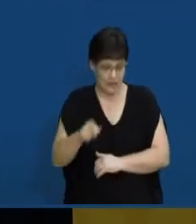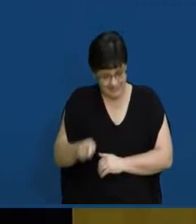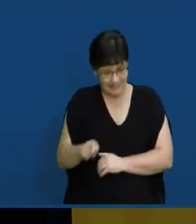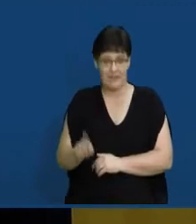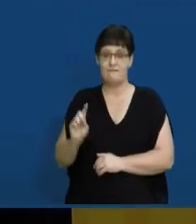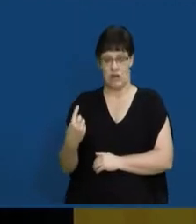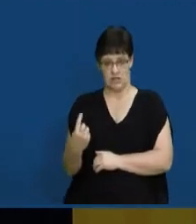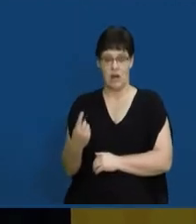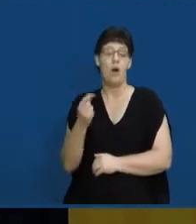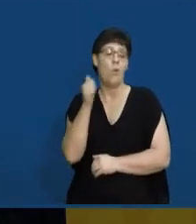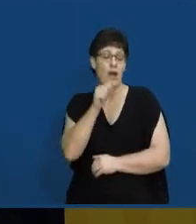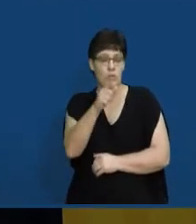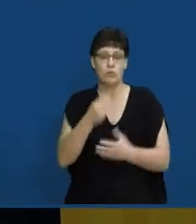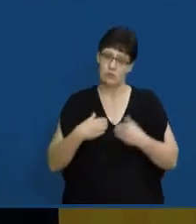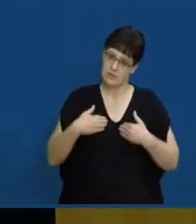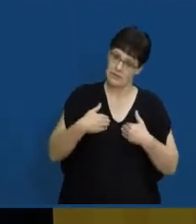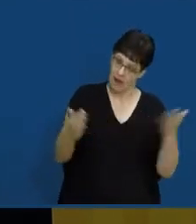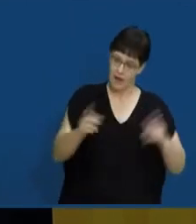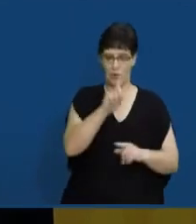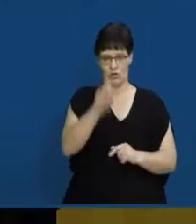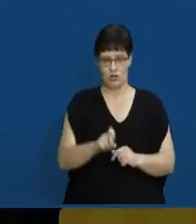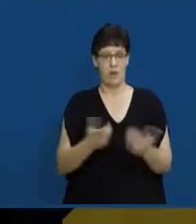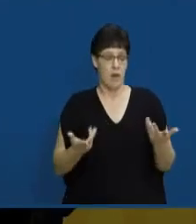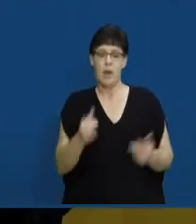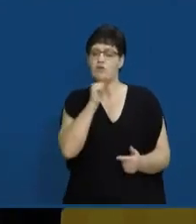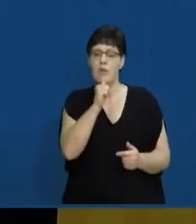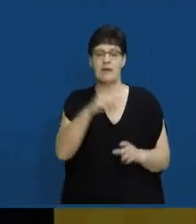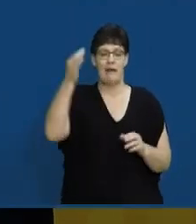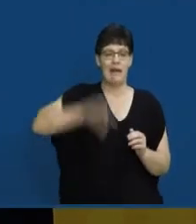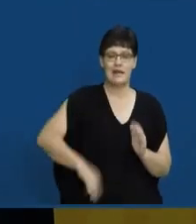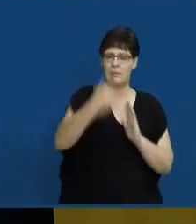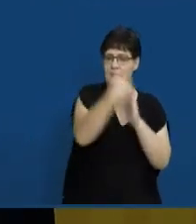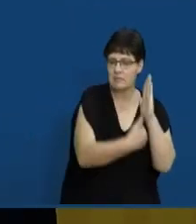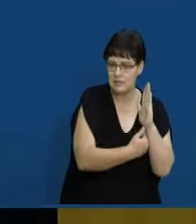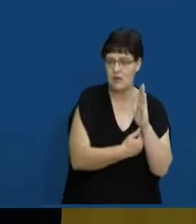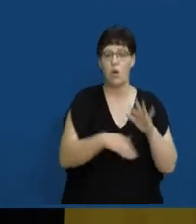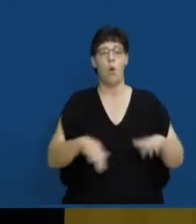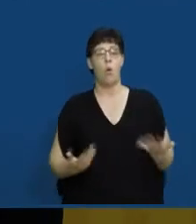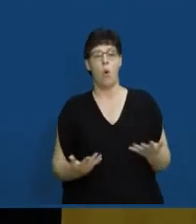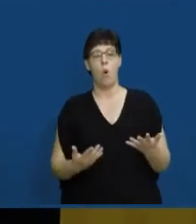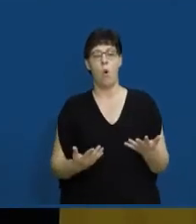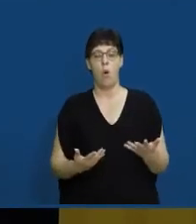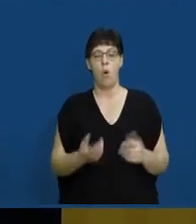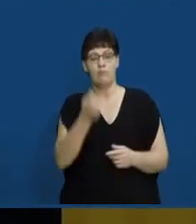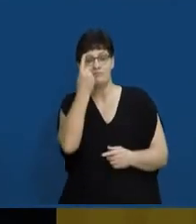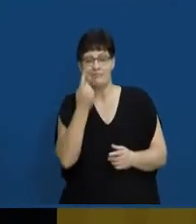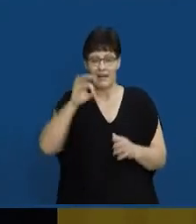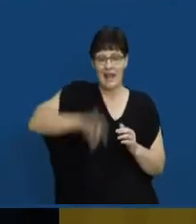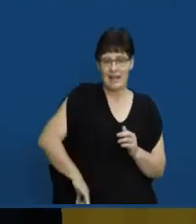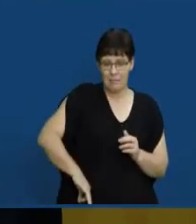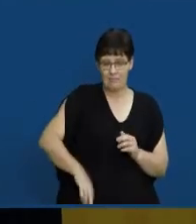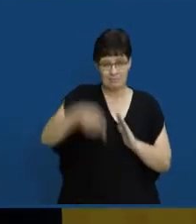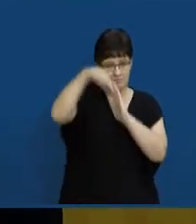you are dealing with, starting with a question, whether it be the income statement, like I said, or the statement of comprehensive income.